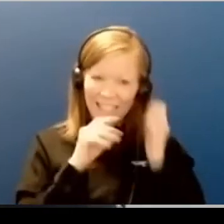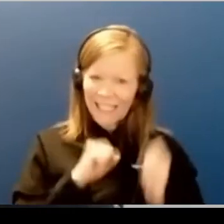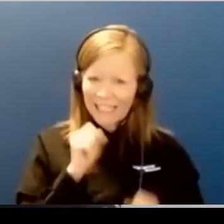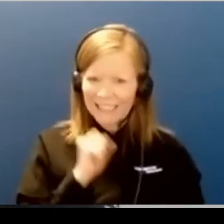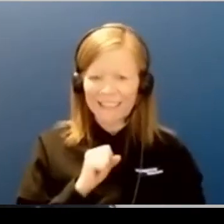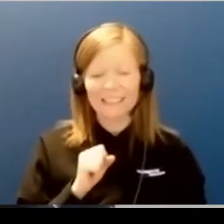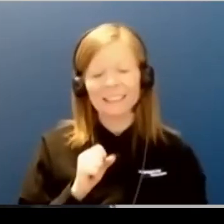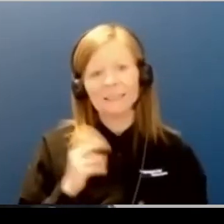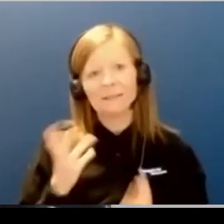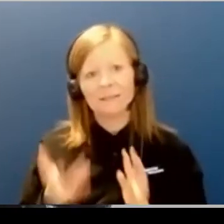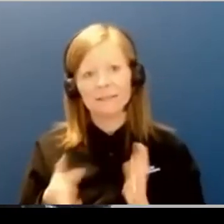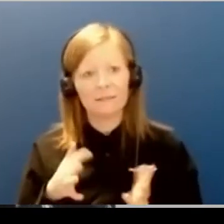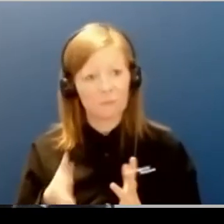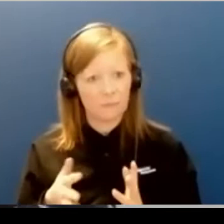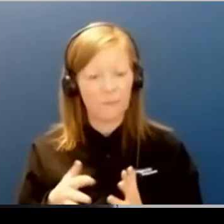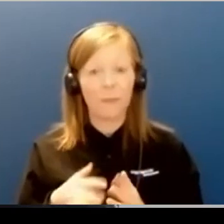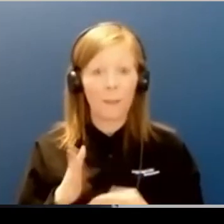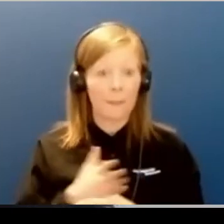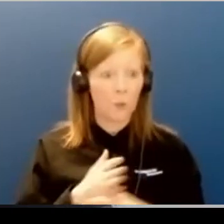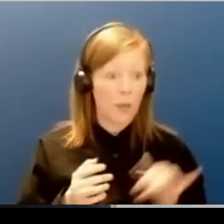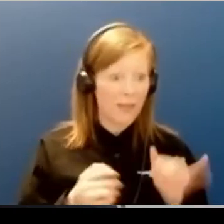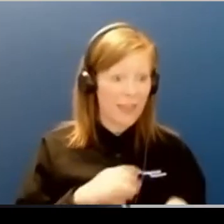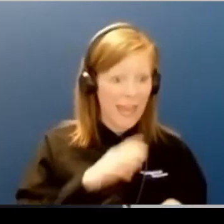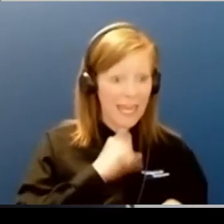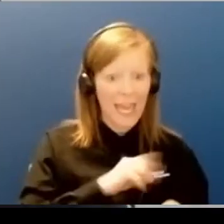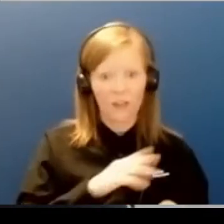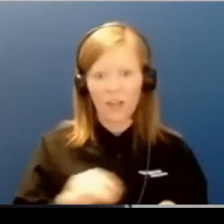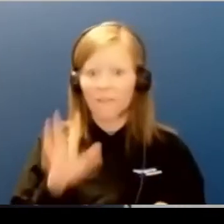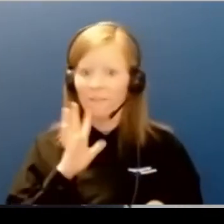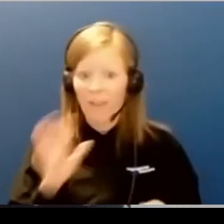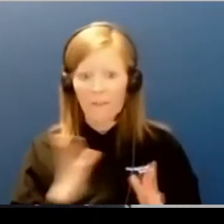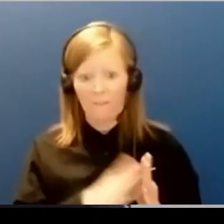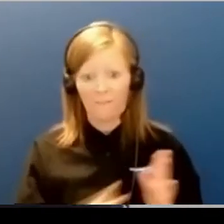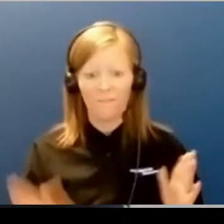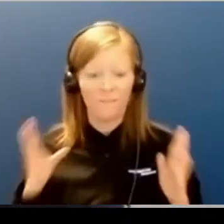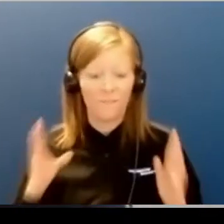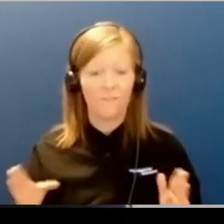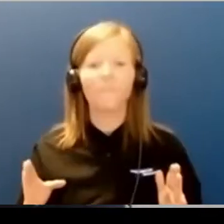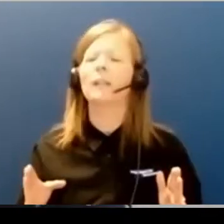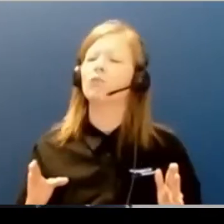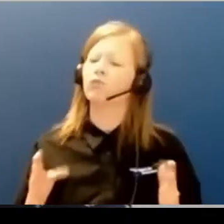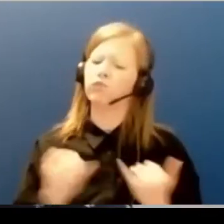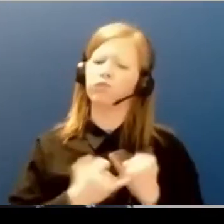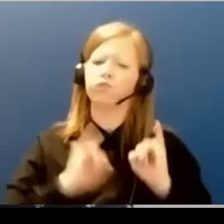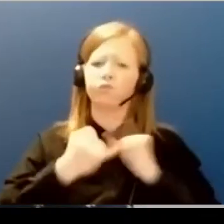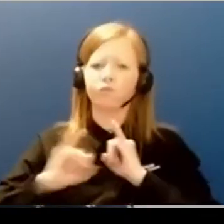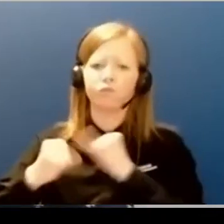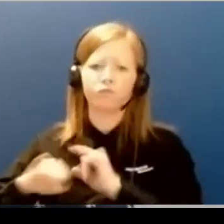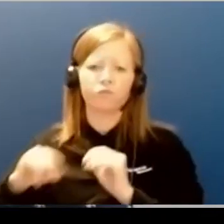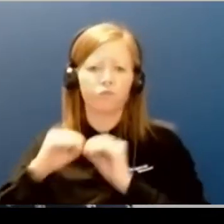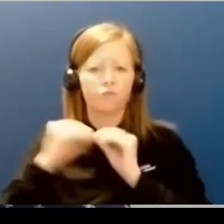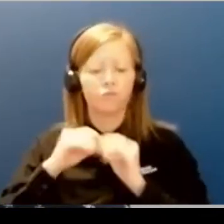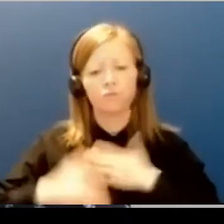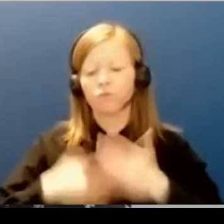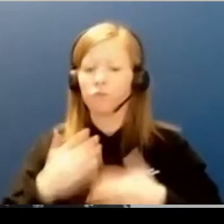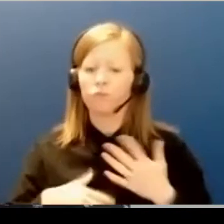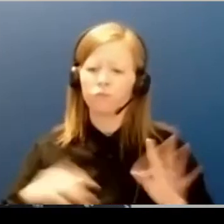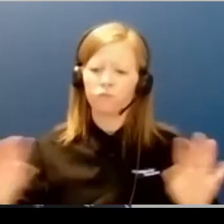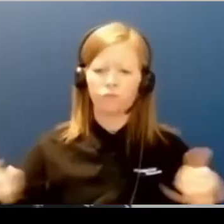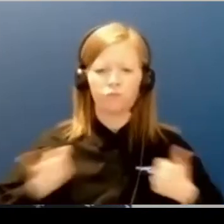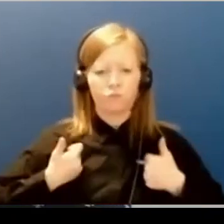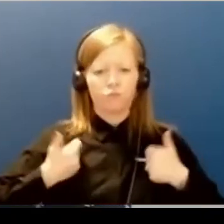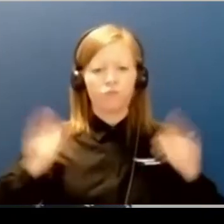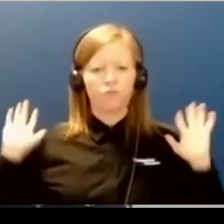and between that age and 5 years old, they're becoming so much more independent and they want to do everything by